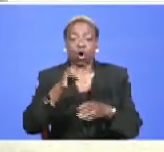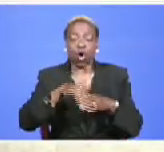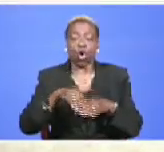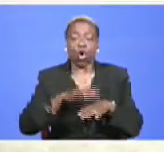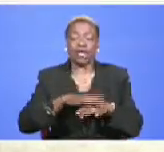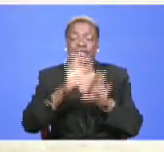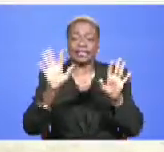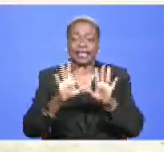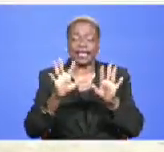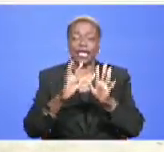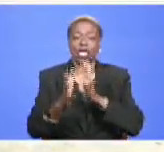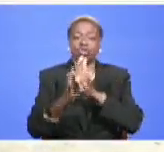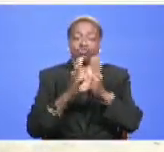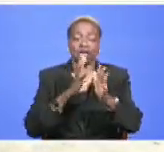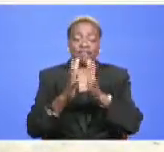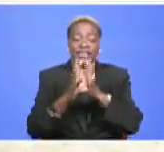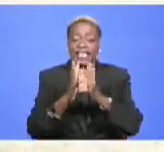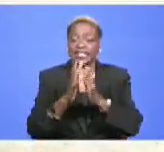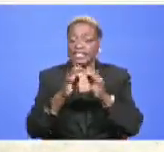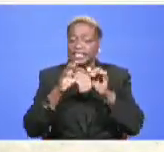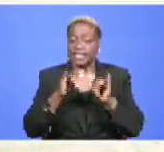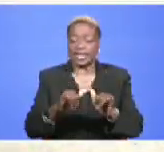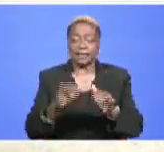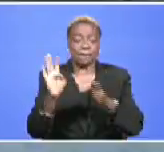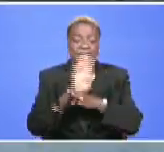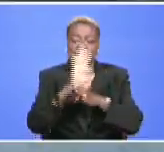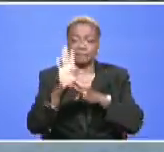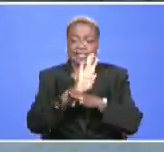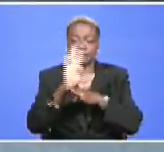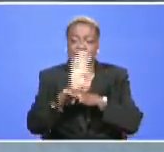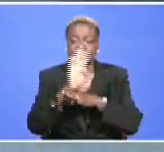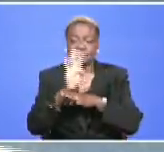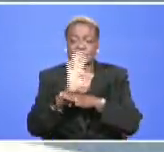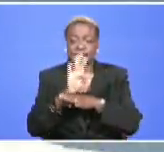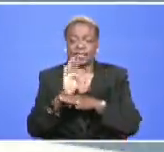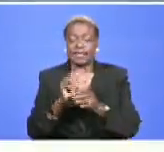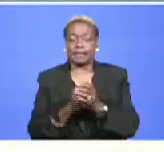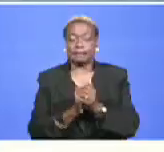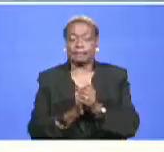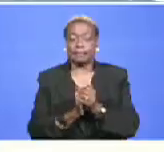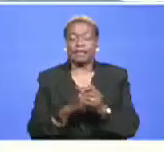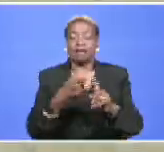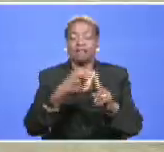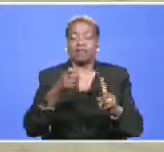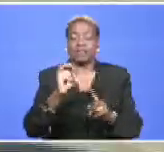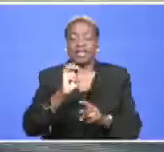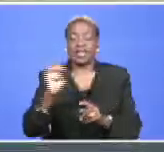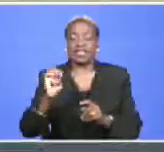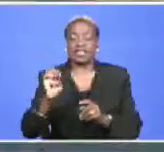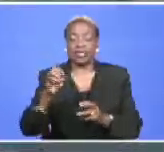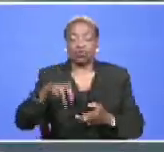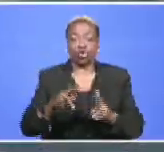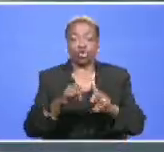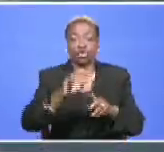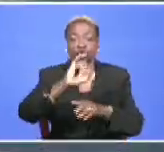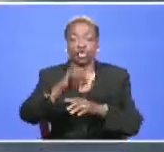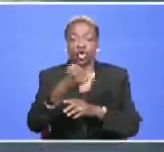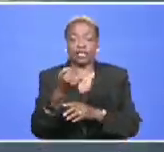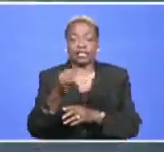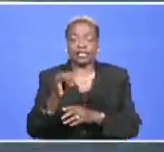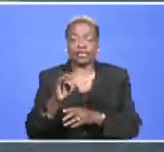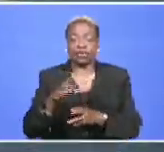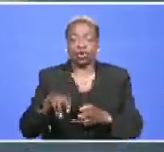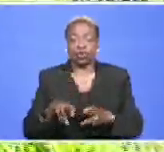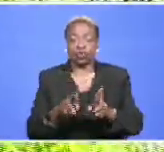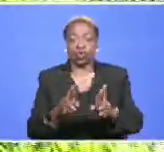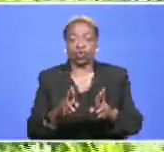traffic remained a nightmare as motorists were caught in traffic gridlock. From the Eastern Road to Johnson Road and parts of Burnett